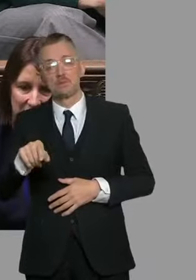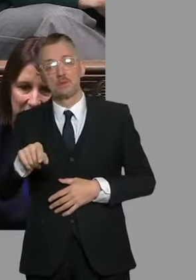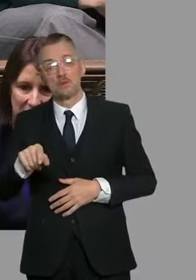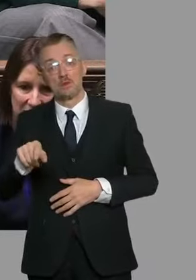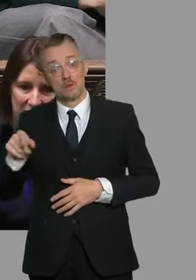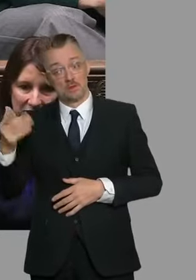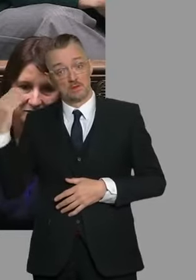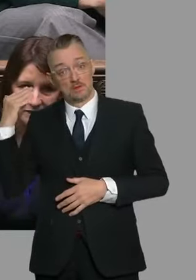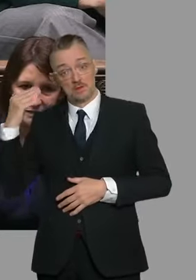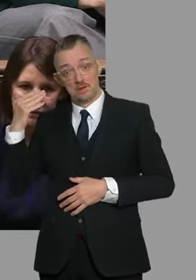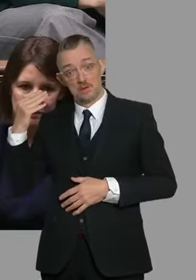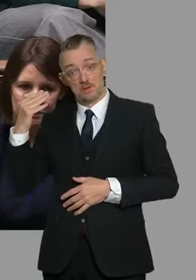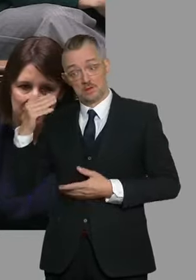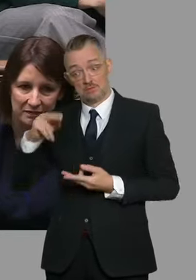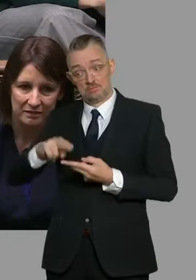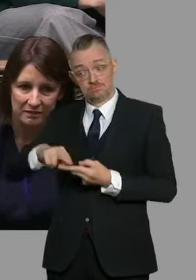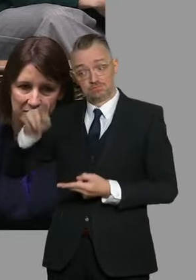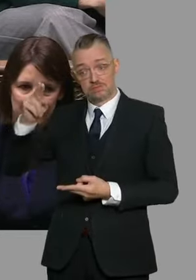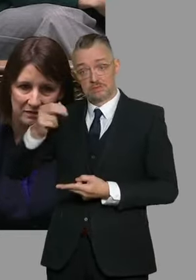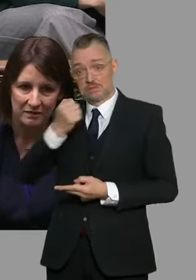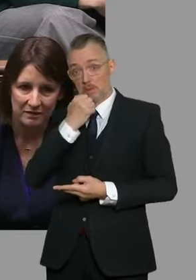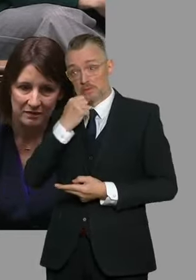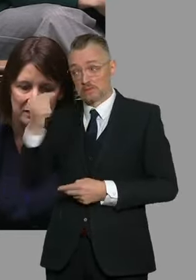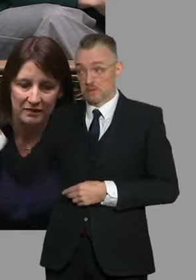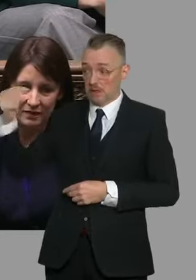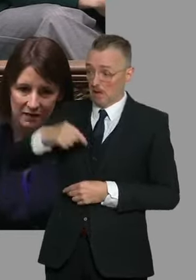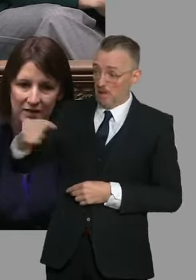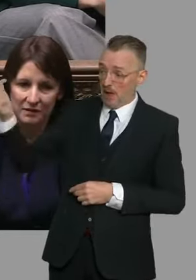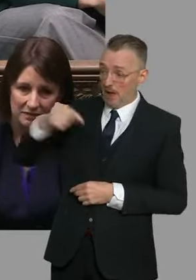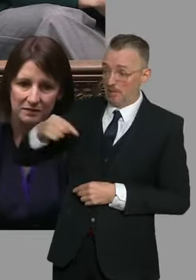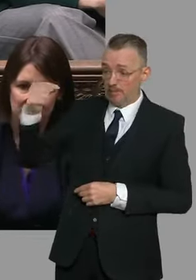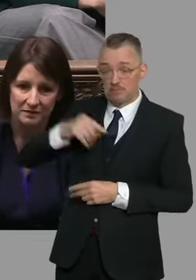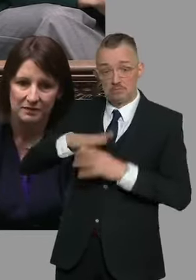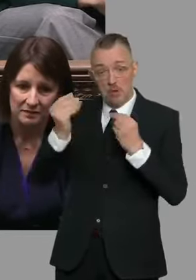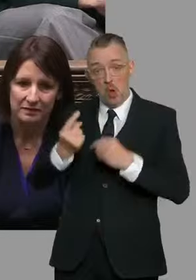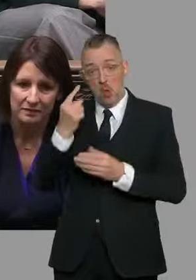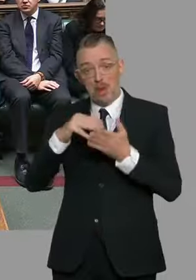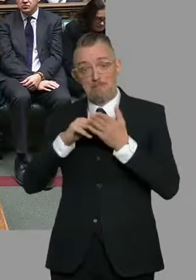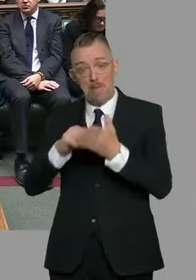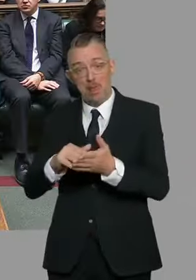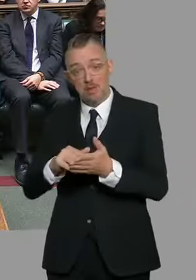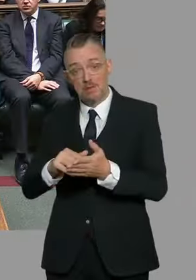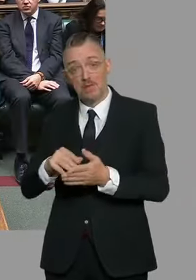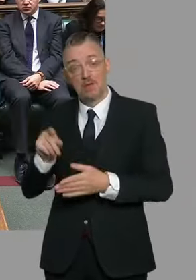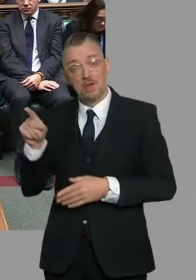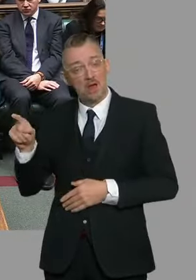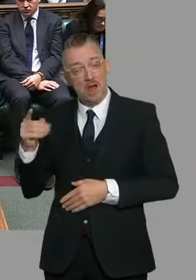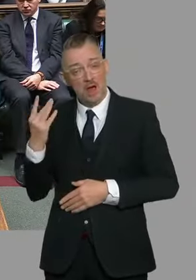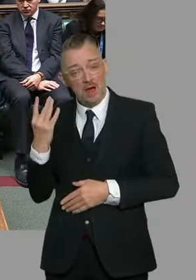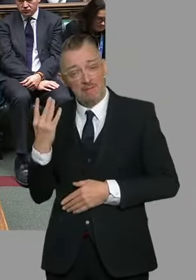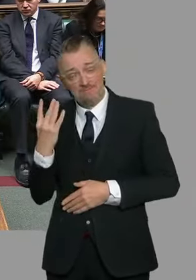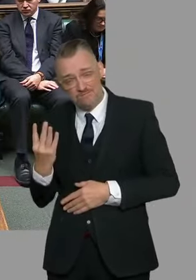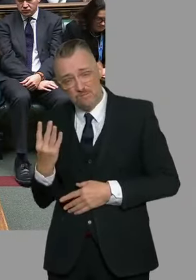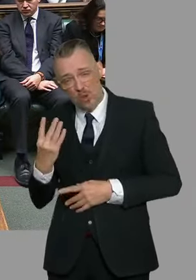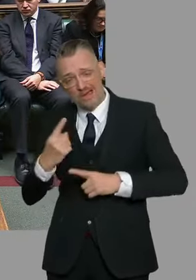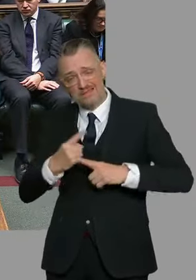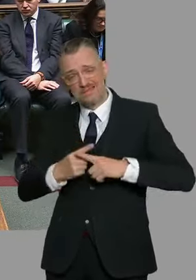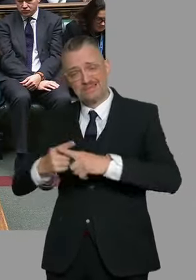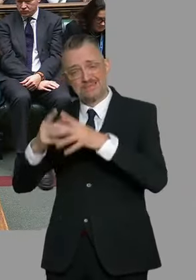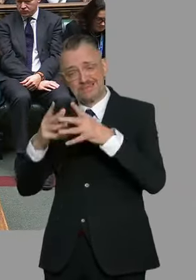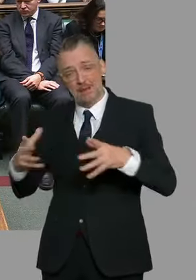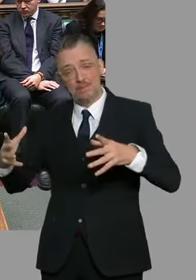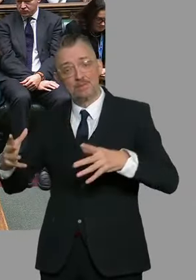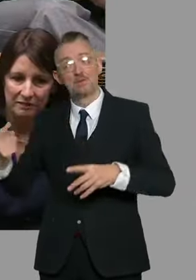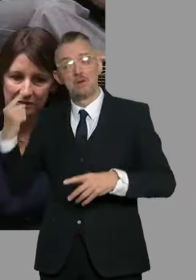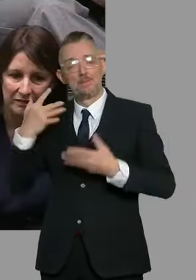to this country, nearly 1 million, is over 4 times the number when we're in the EU. They lost control of the borders. And